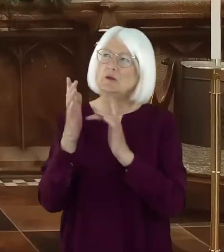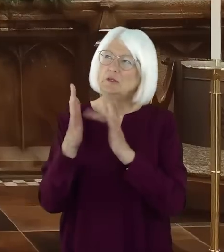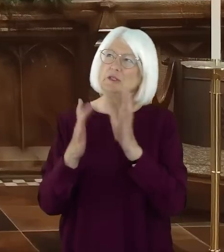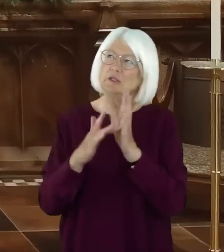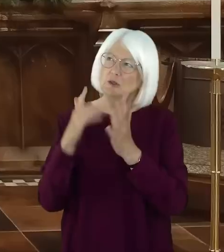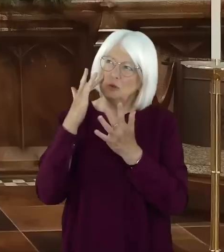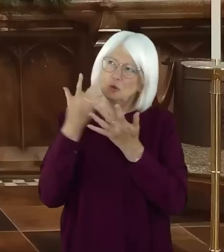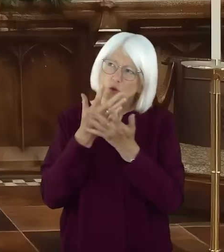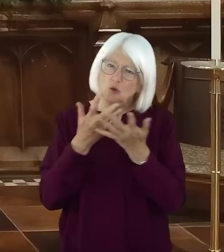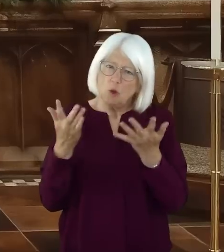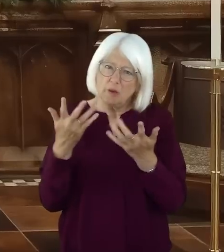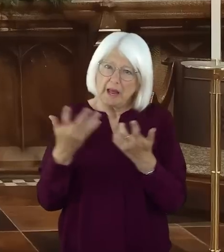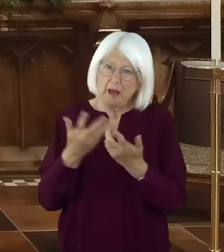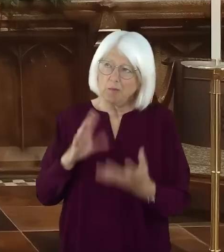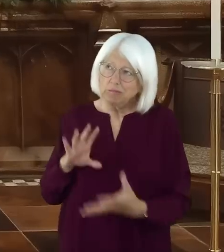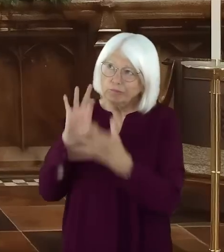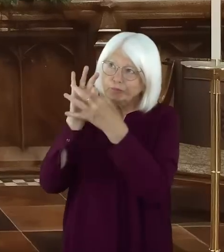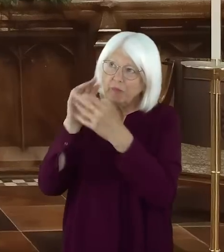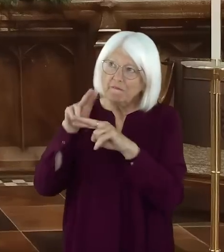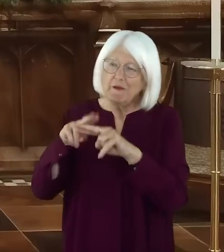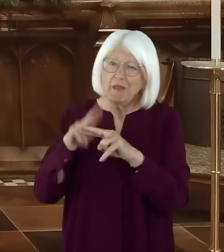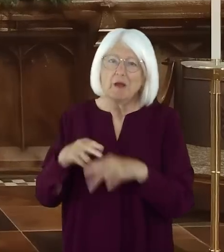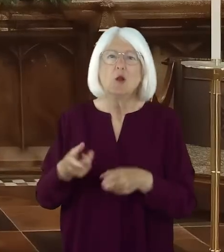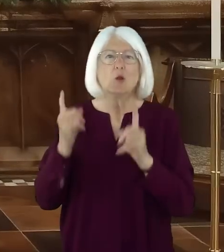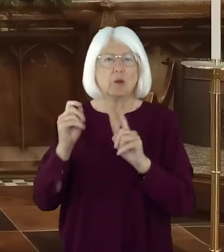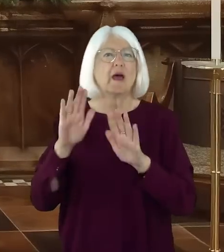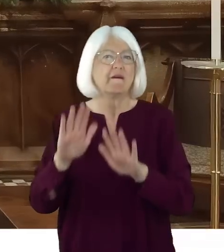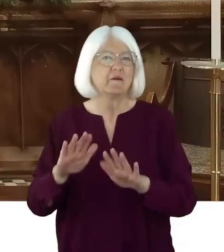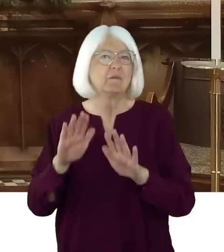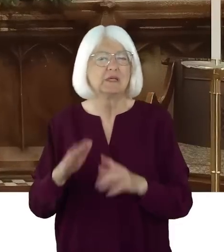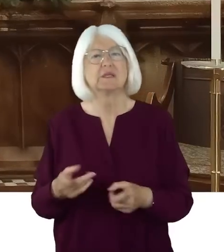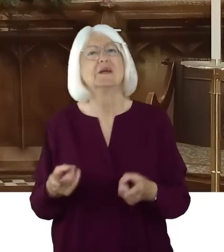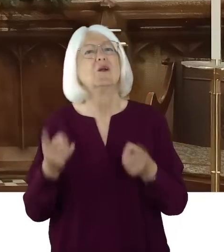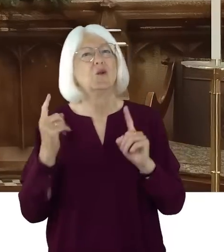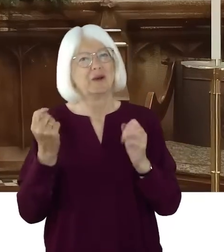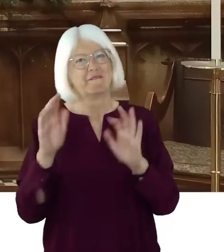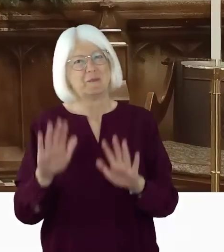Lord Jesus, you have shown us the way to the Father. Lord, have mercy.